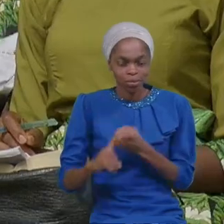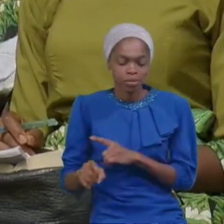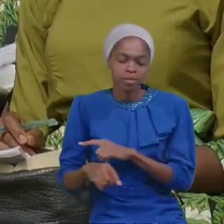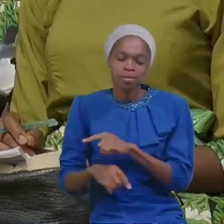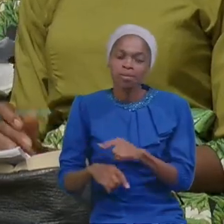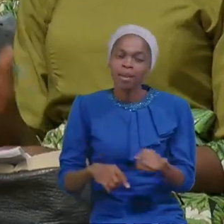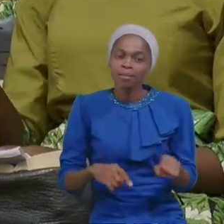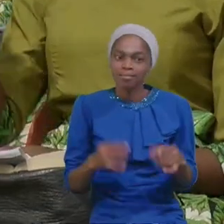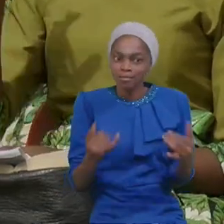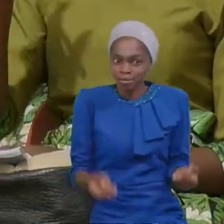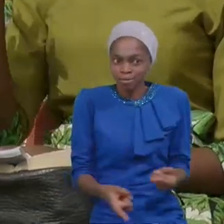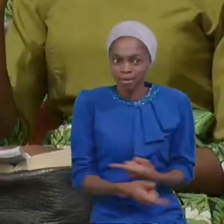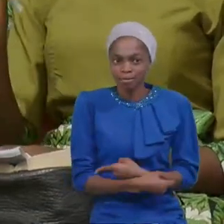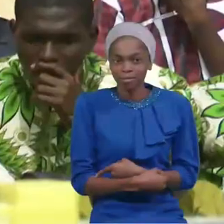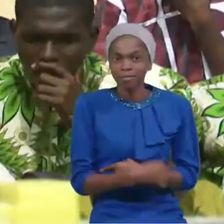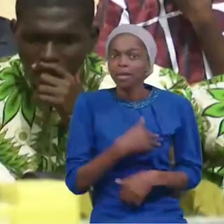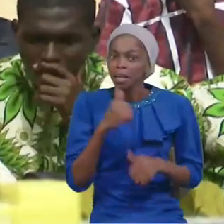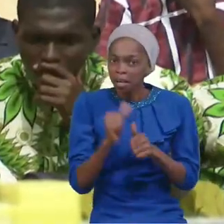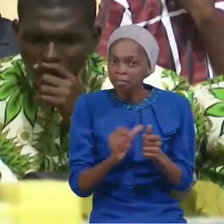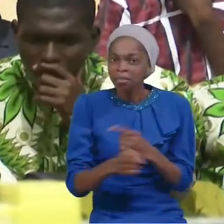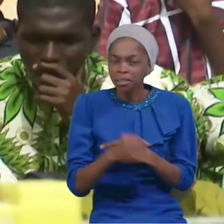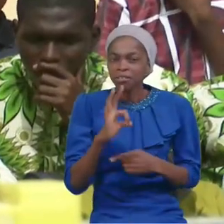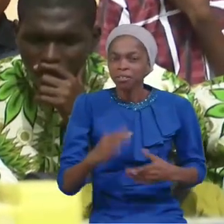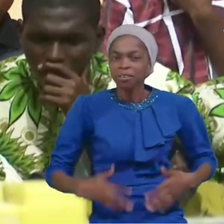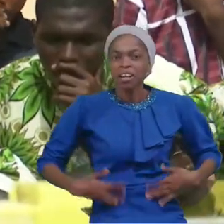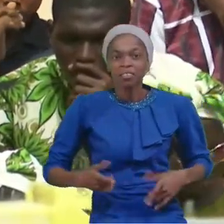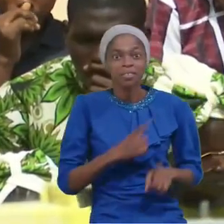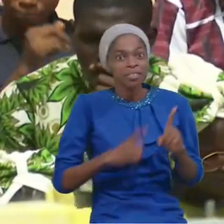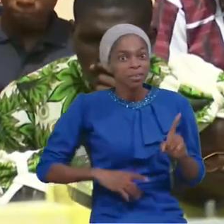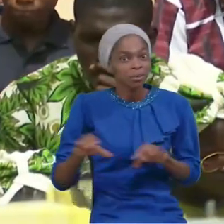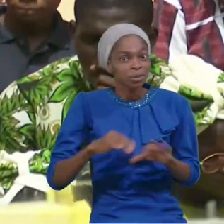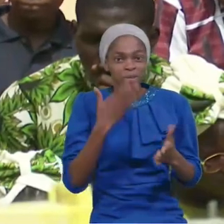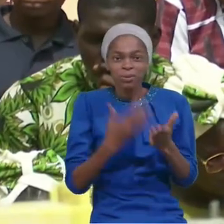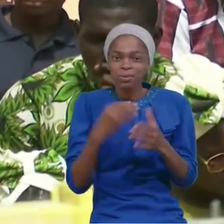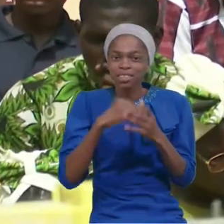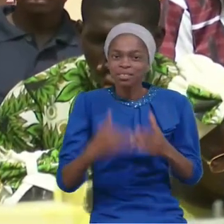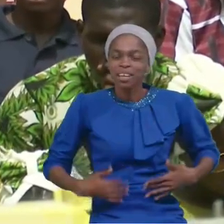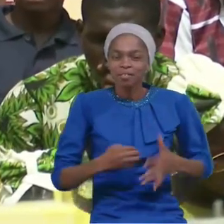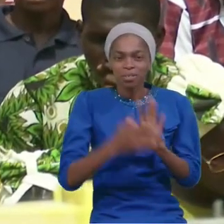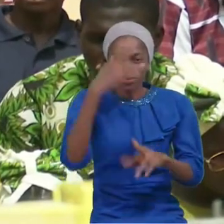in Jesus' name. And they shall fear and tremble for